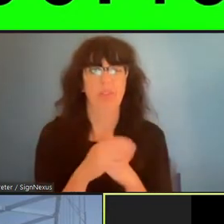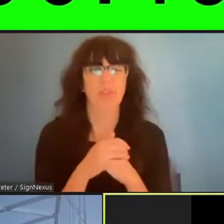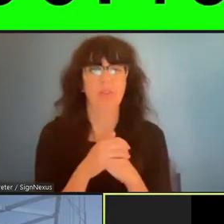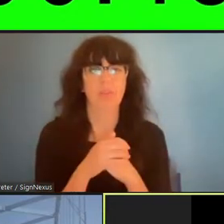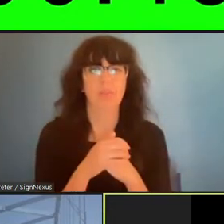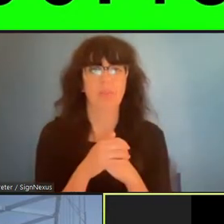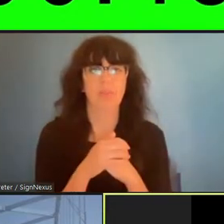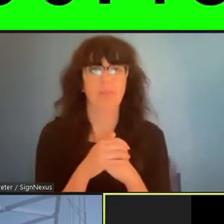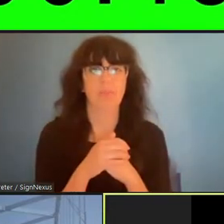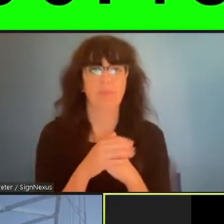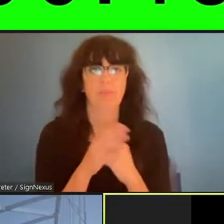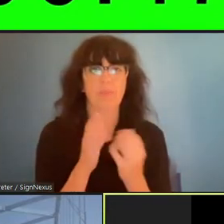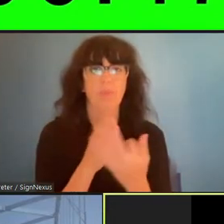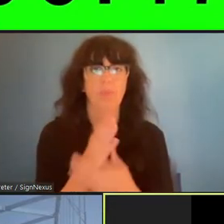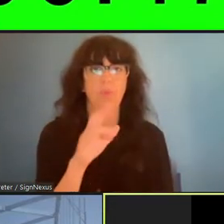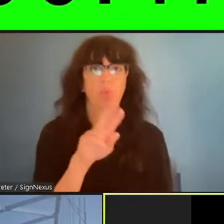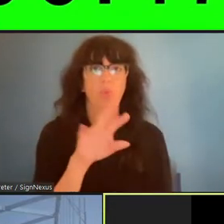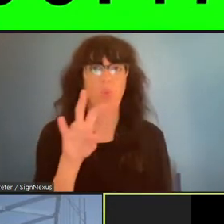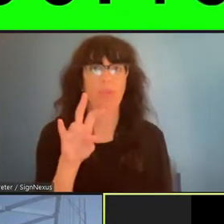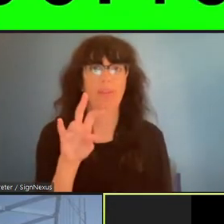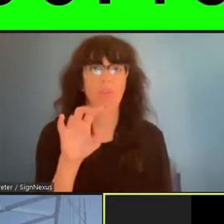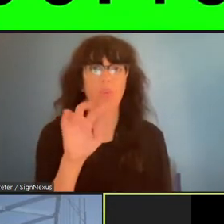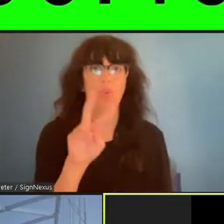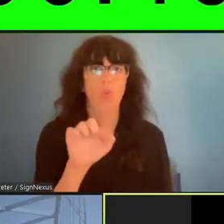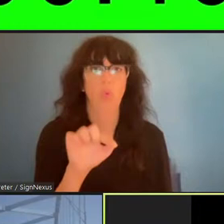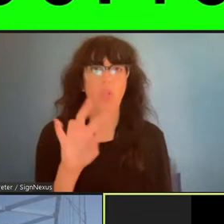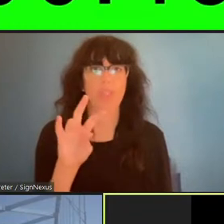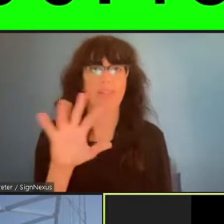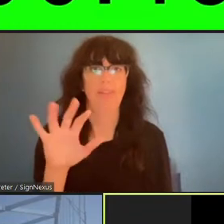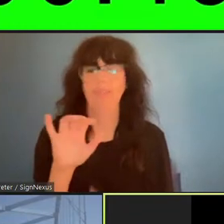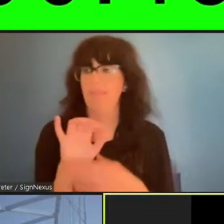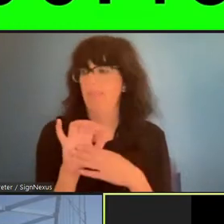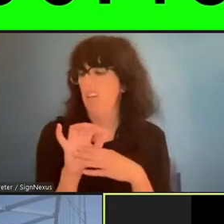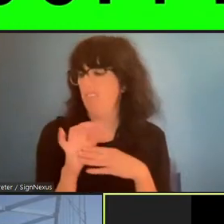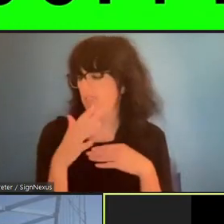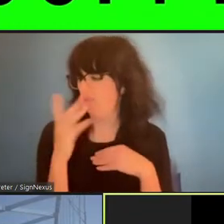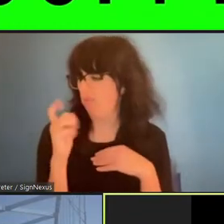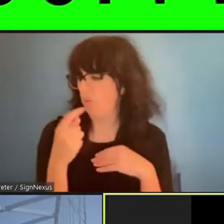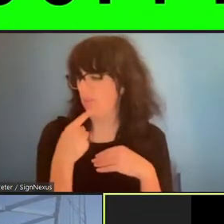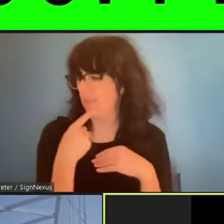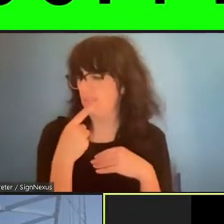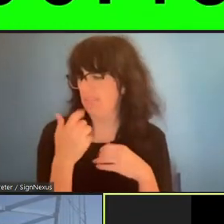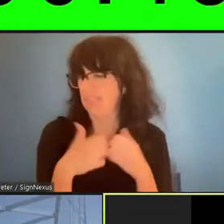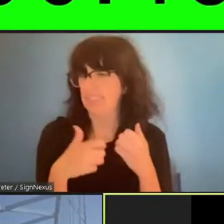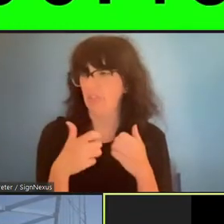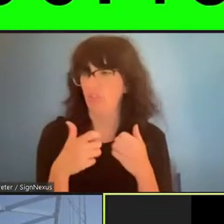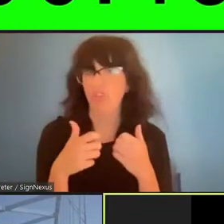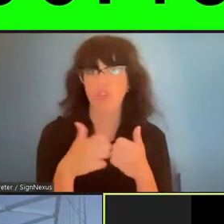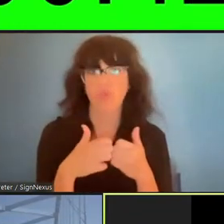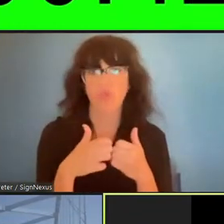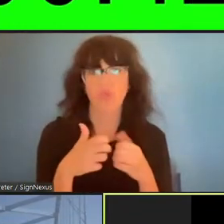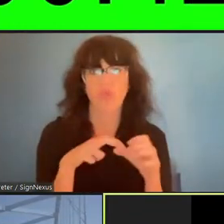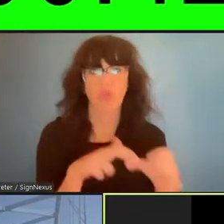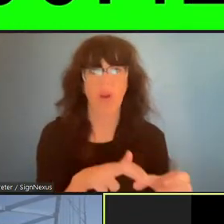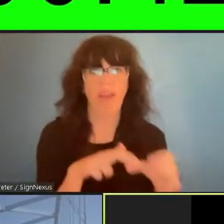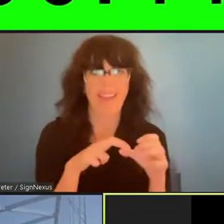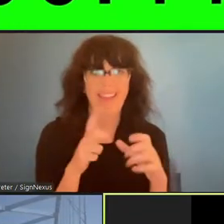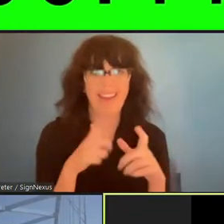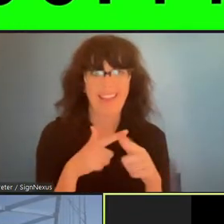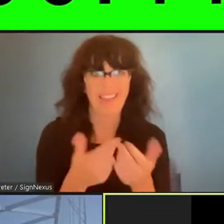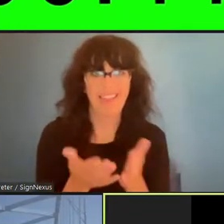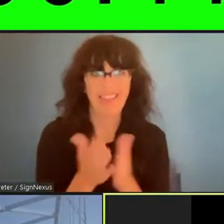275 that they have to pay i forgot the name of it per ride and then we are also asked to do this again which